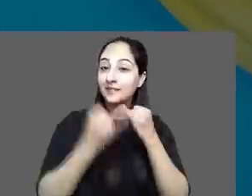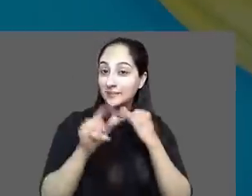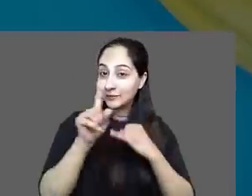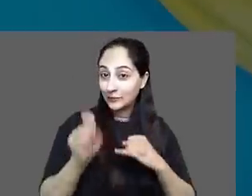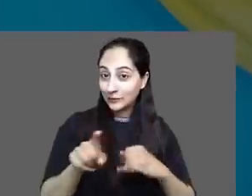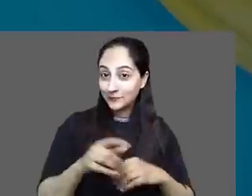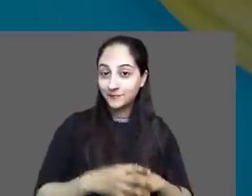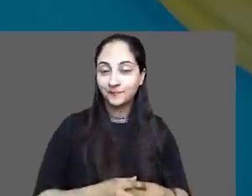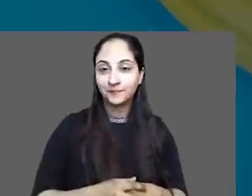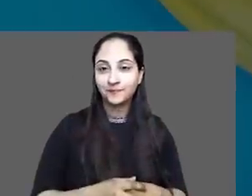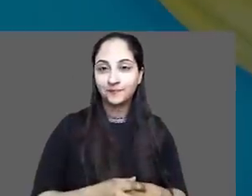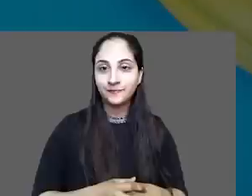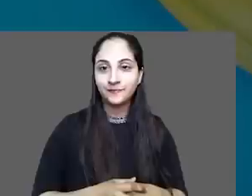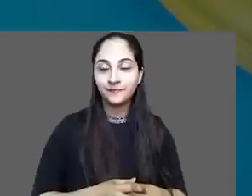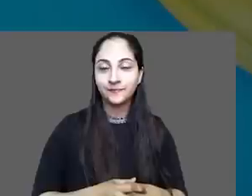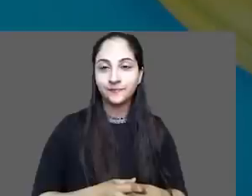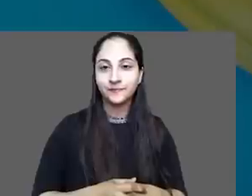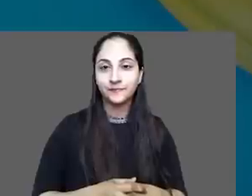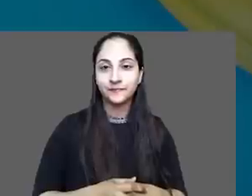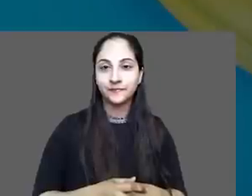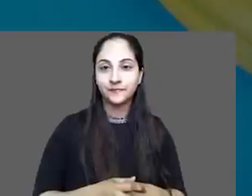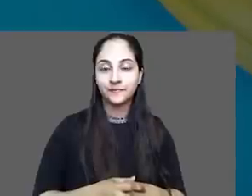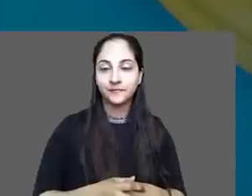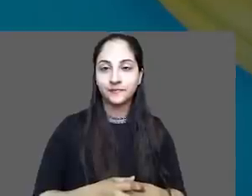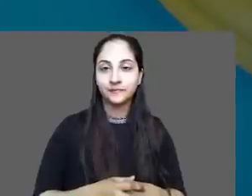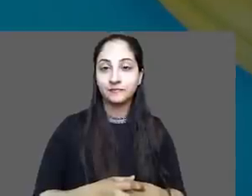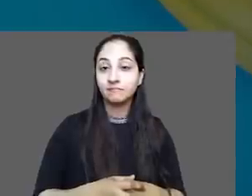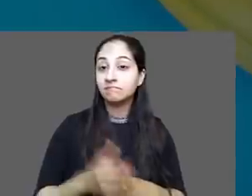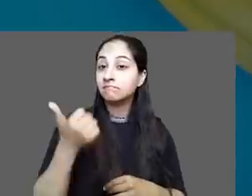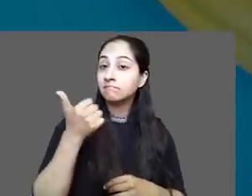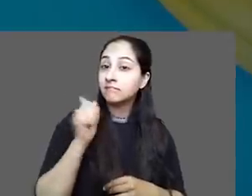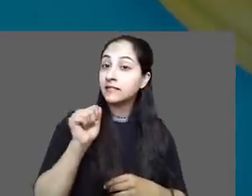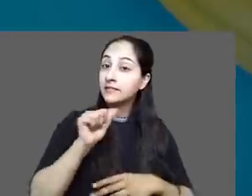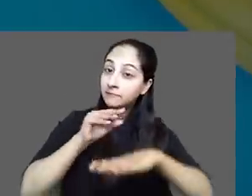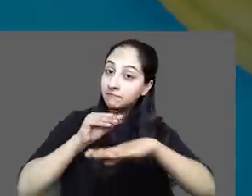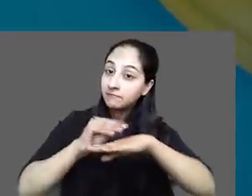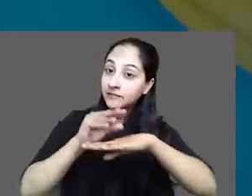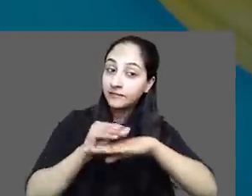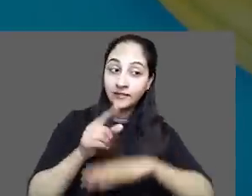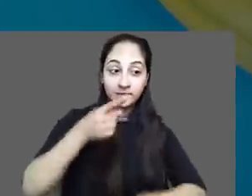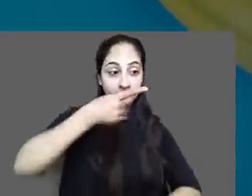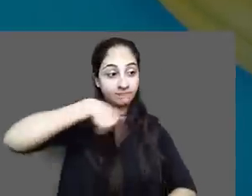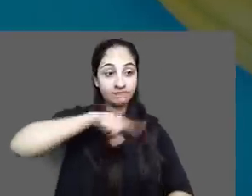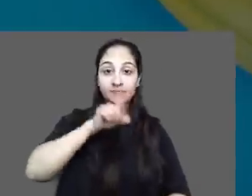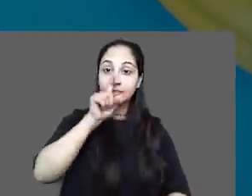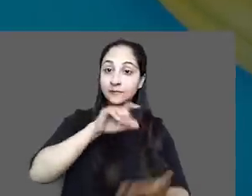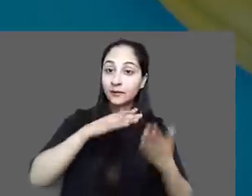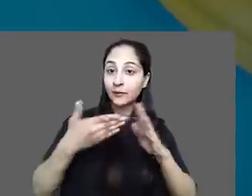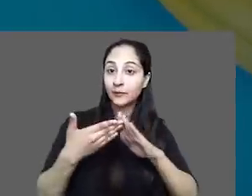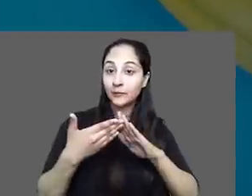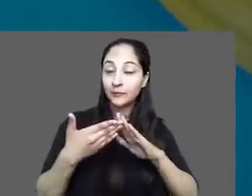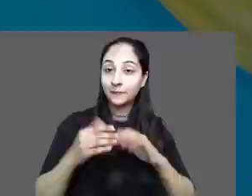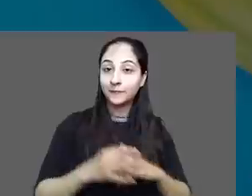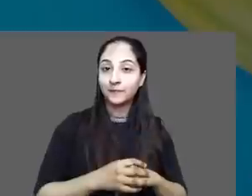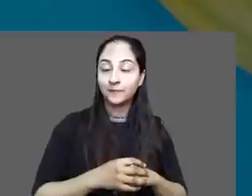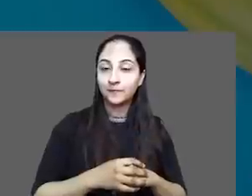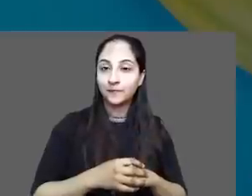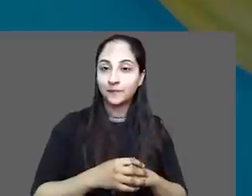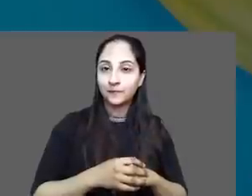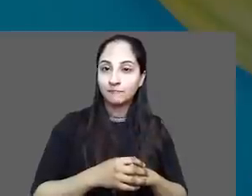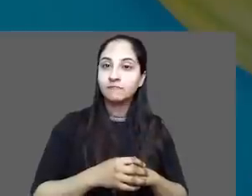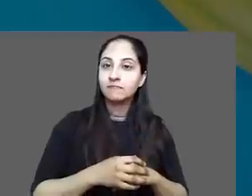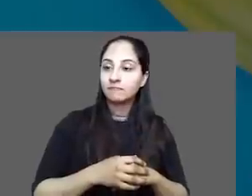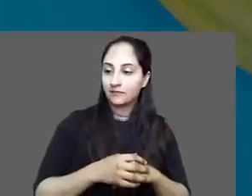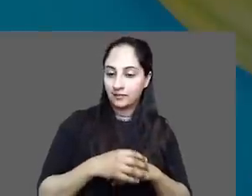if not making it yourself. President Saib, the last question I want to leave you with or ask you is, What wisdom do you have for us going forward? You know,